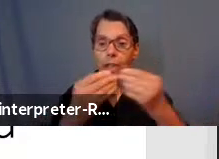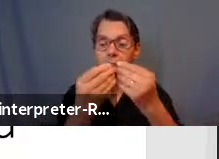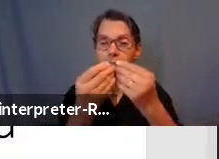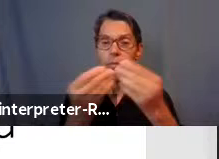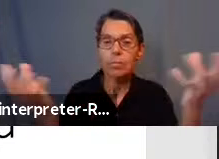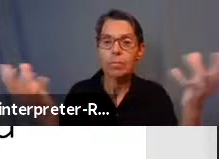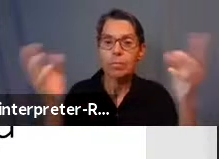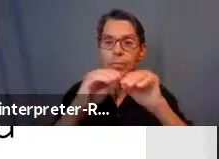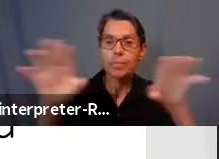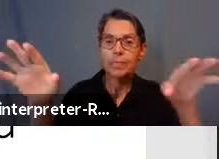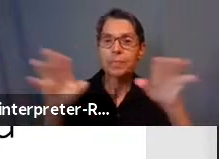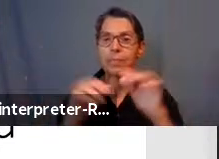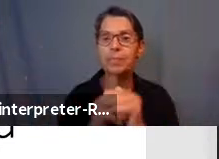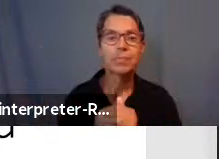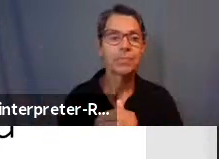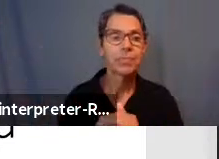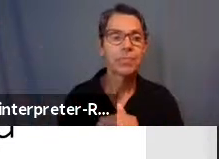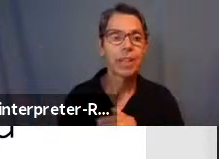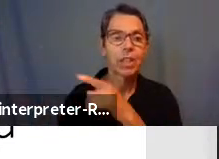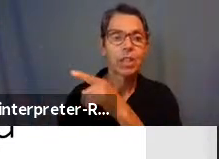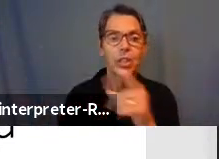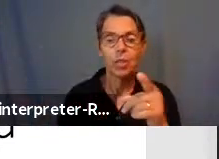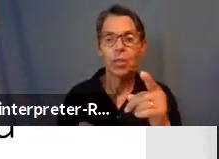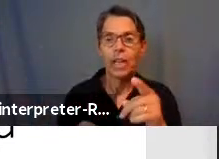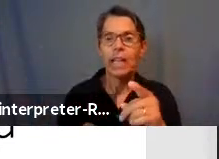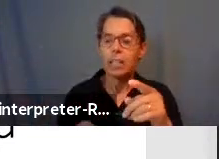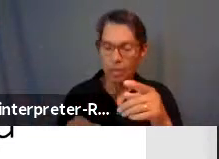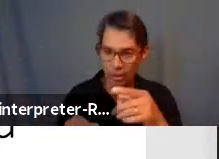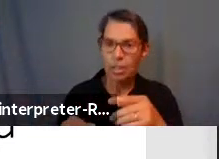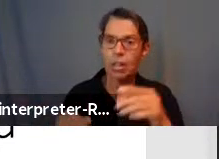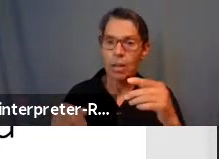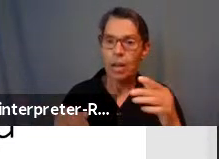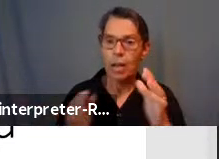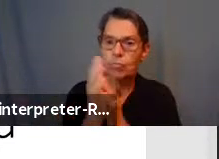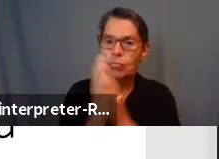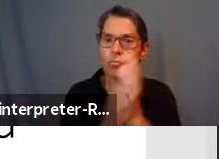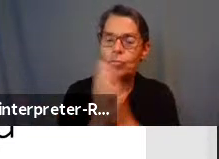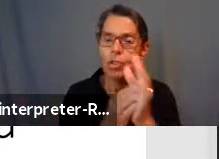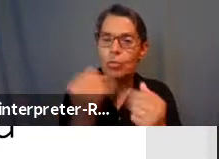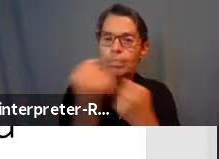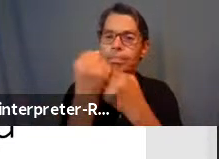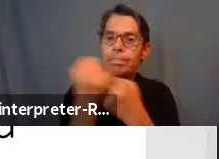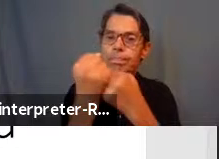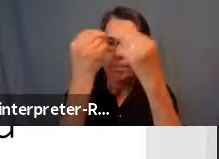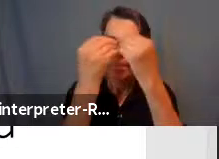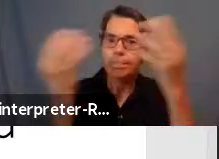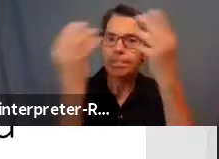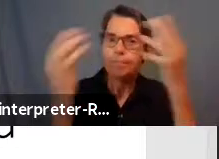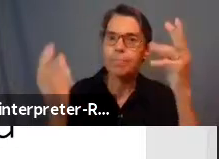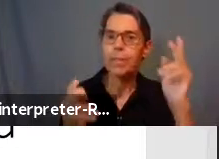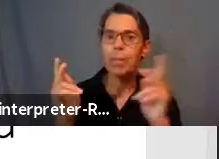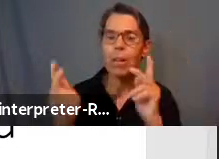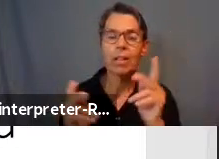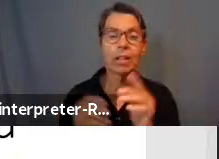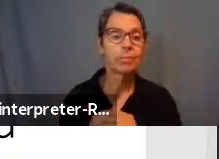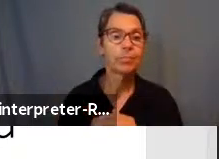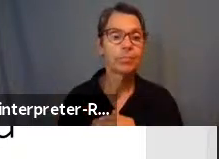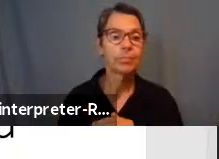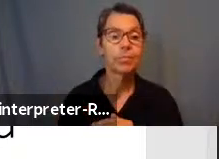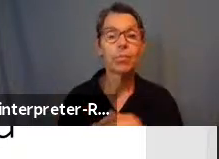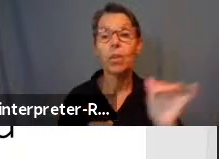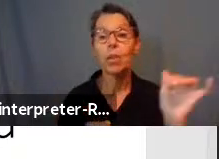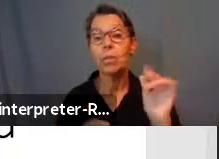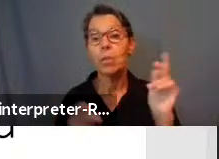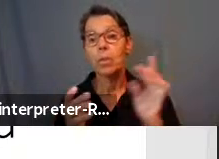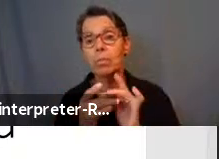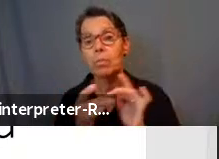and serving as champions for getting this information out. And then in addition, I think there were messages around making